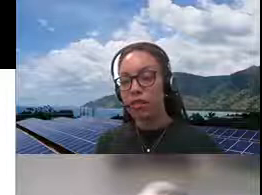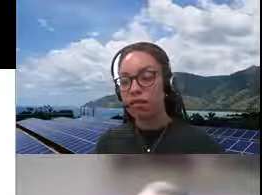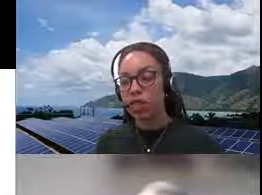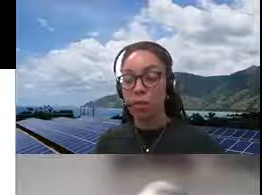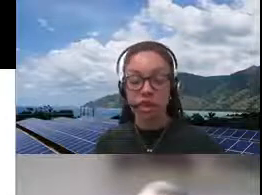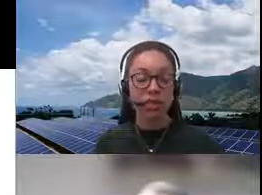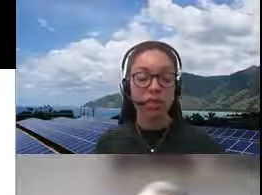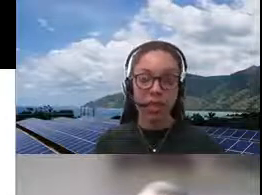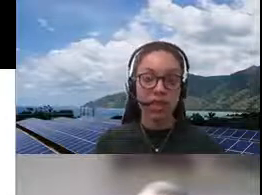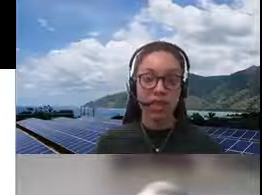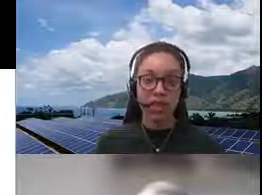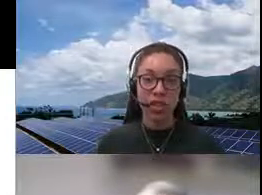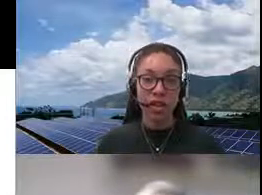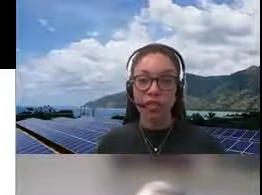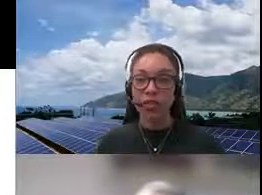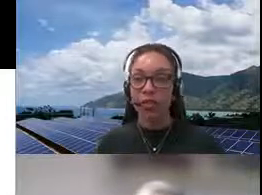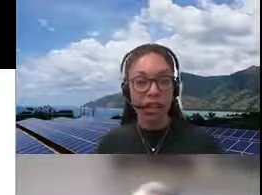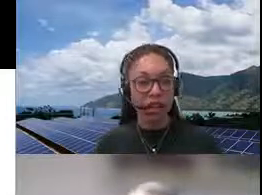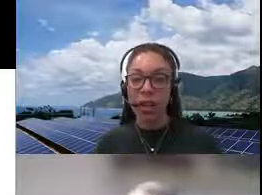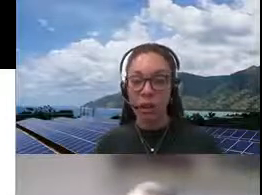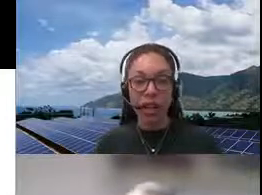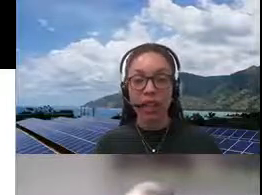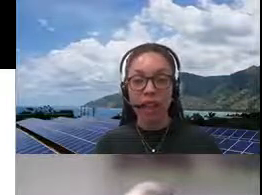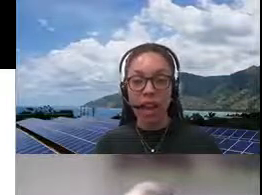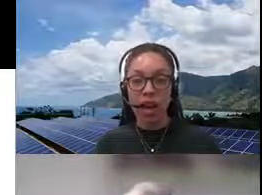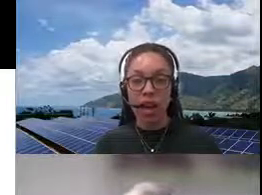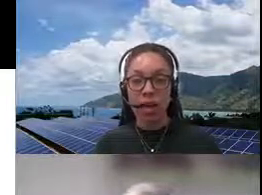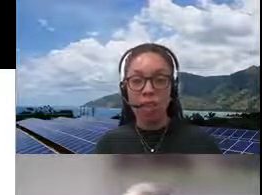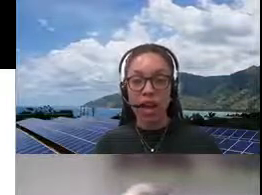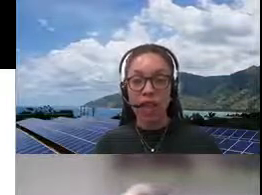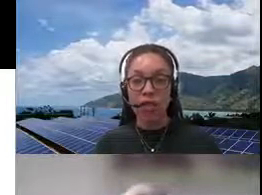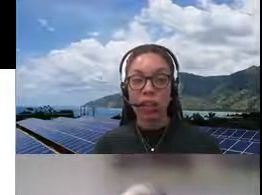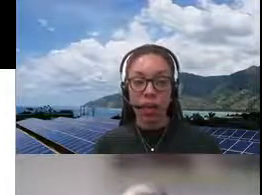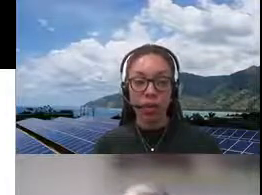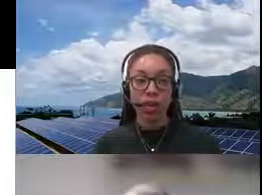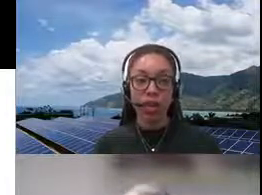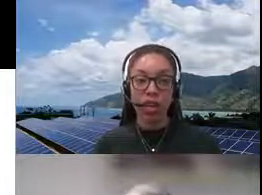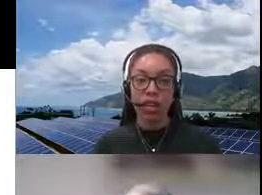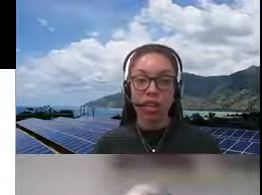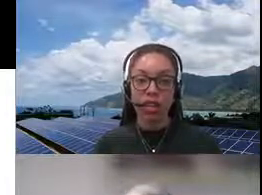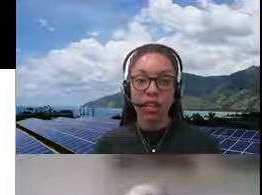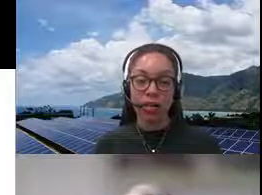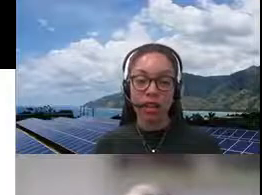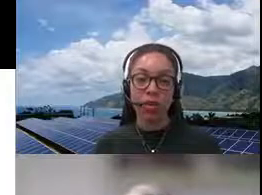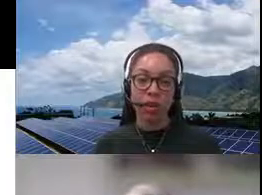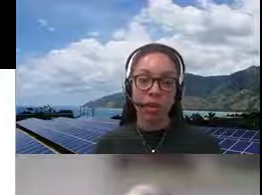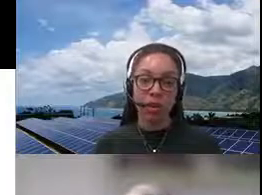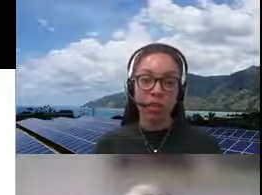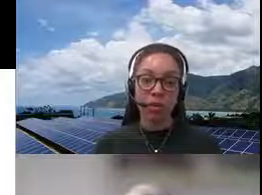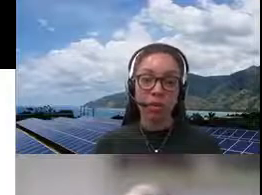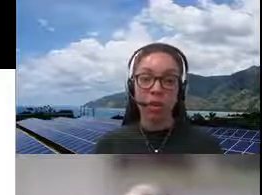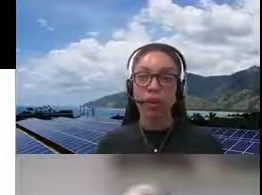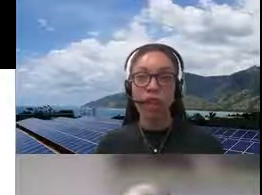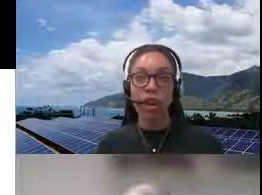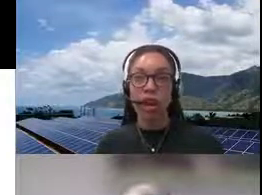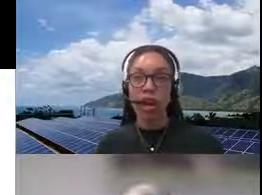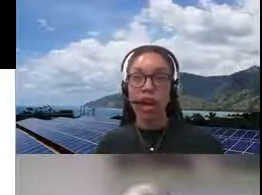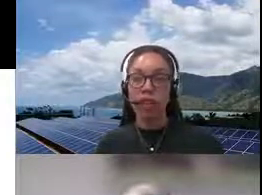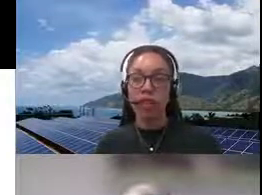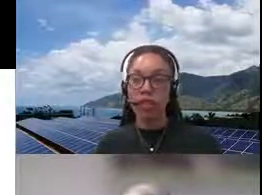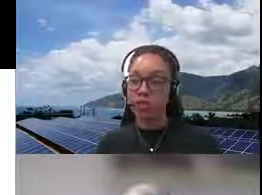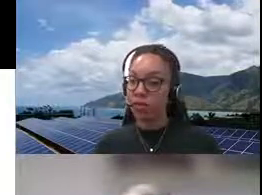that, you know, project developers are just going to have to reconcile with and work with communities and work with government to